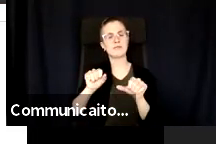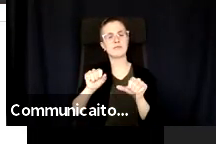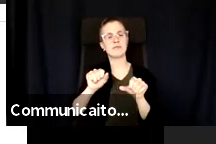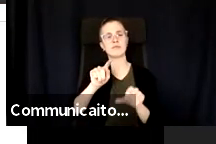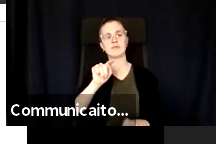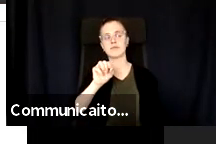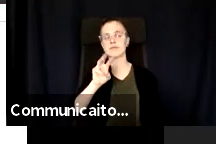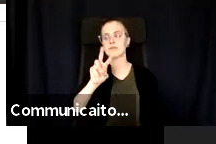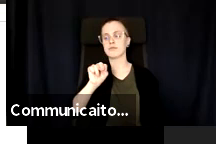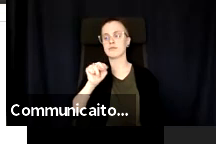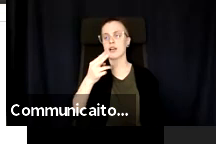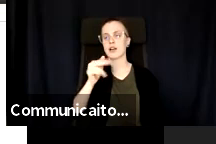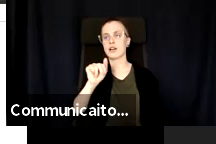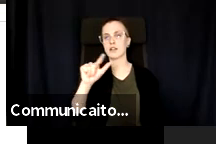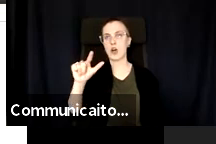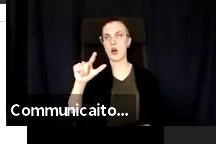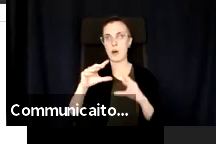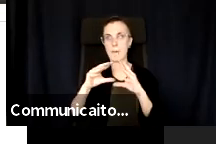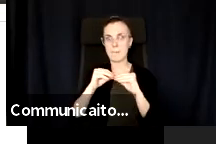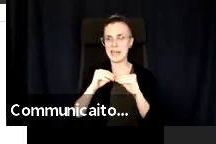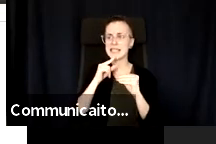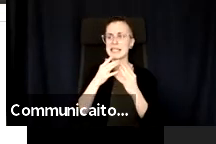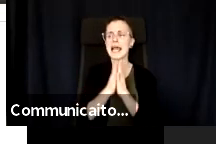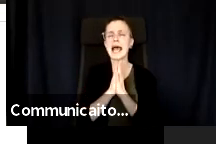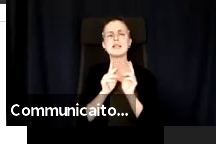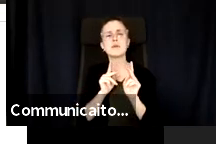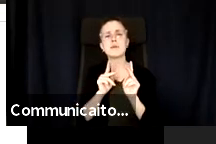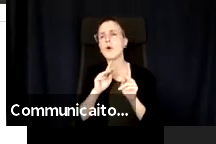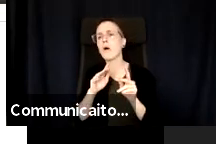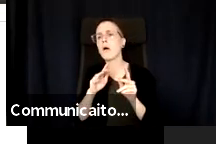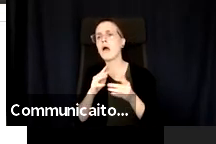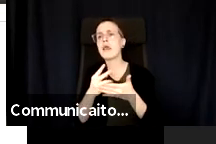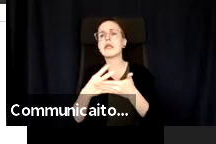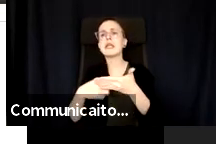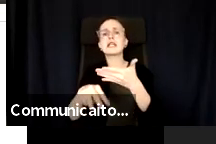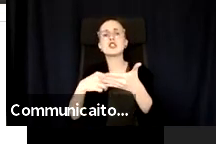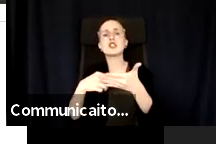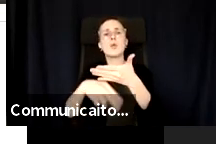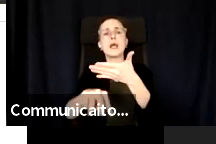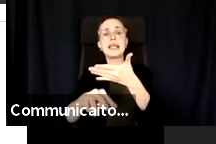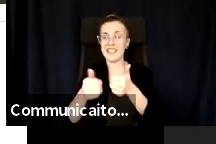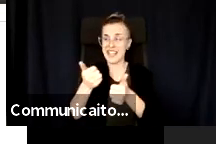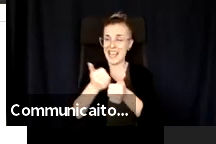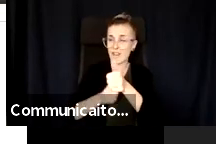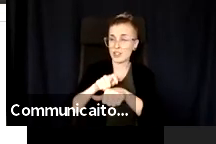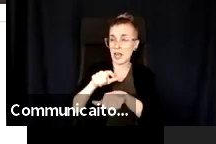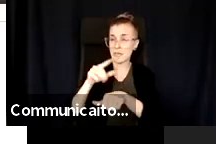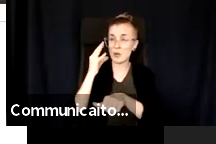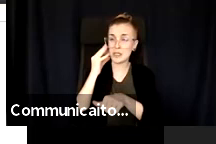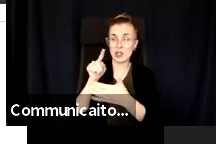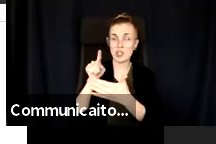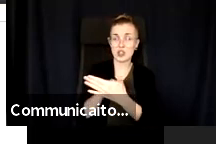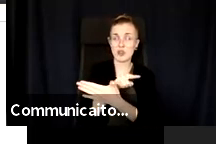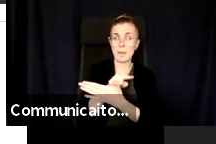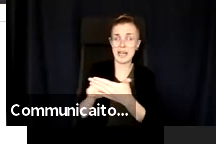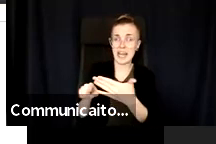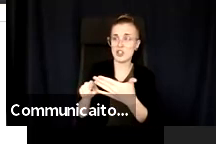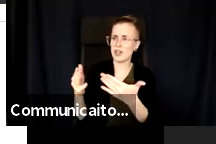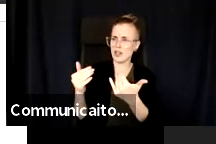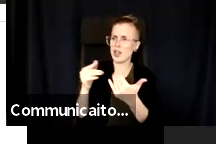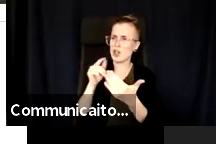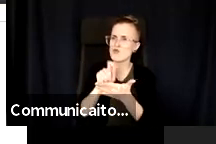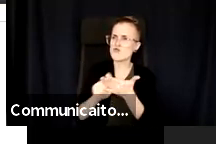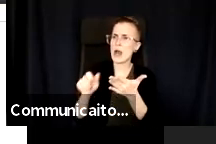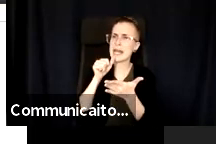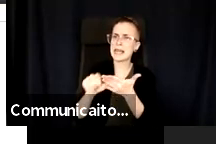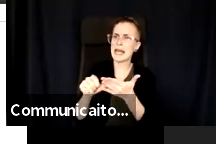asked people to write him a letter in the next 2 weeks of every single time they were discriminated against. And all the letters, people felt